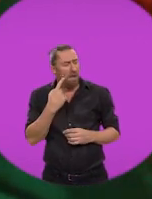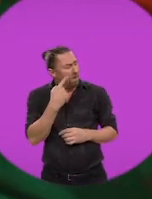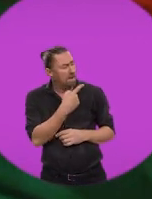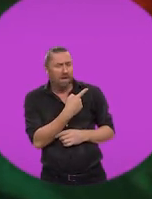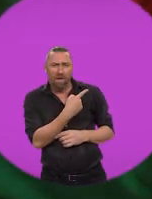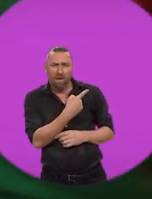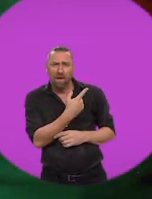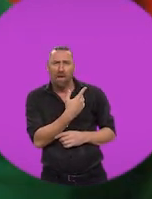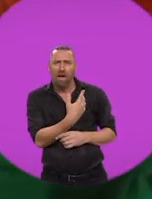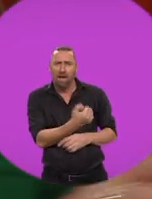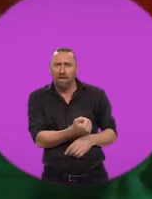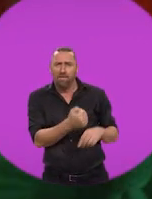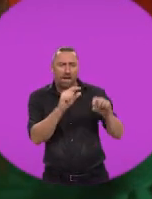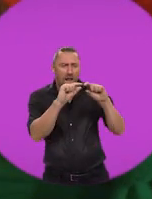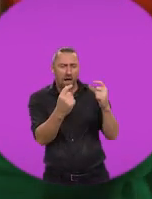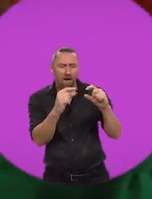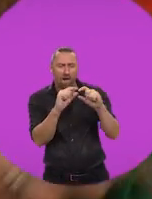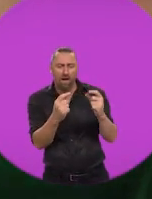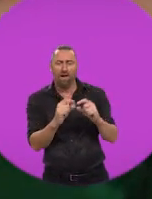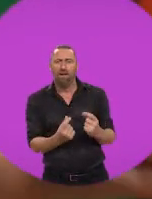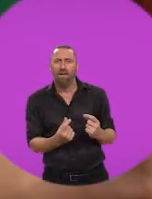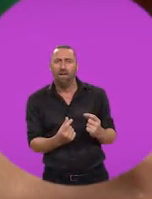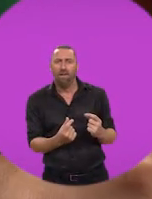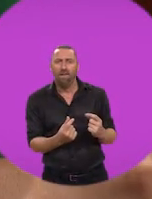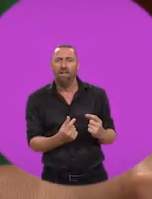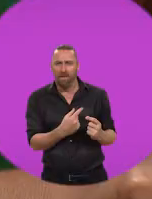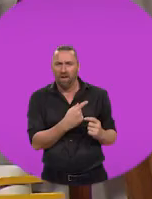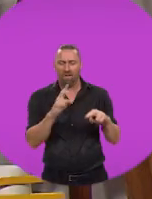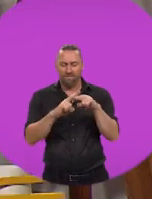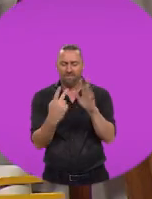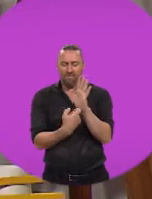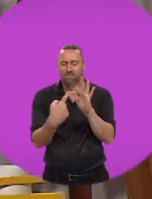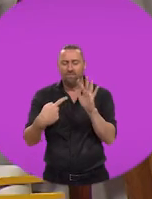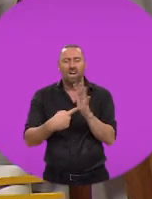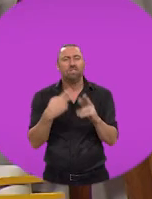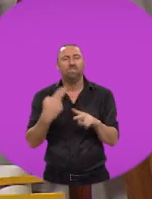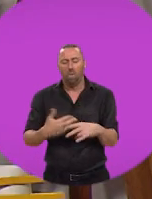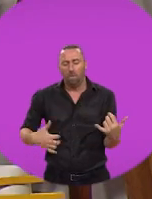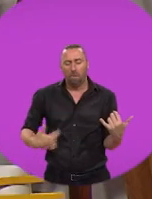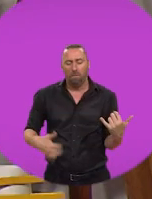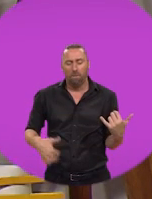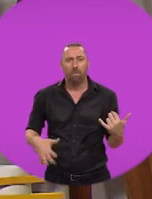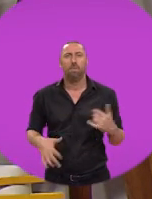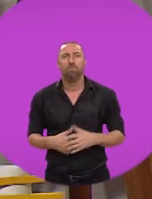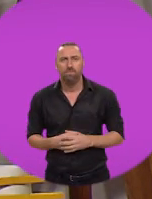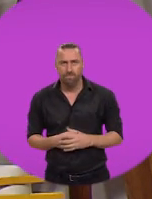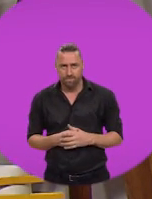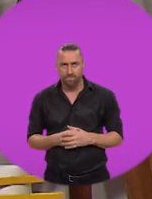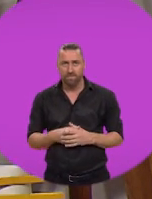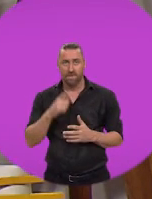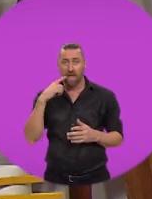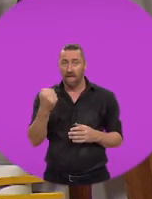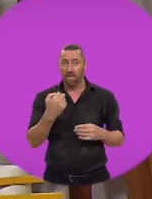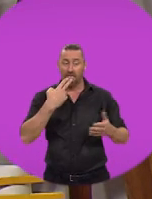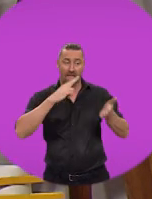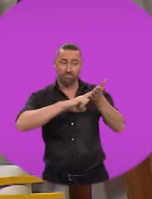some horizontal lines on it. They are the frets on the guitar. Then we're gonna take our craft sticks and with a bit of tack, stick 2